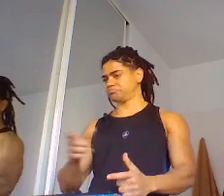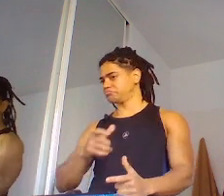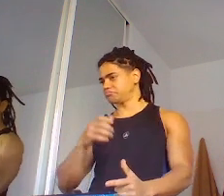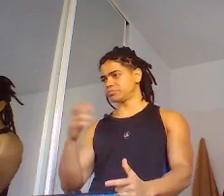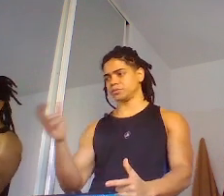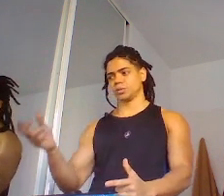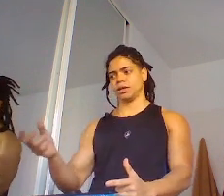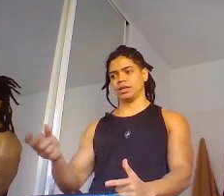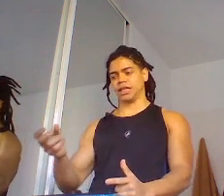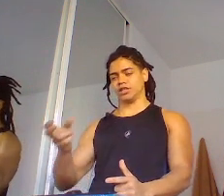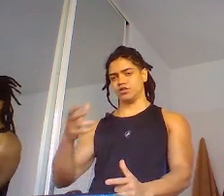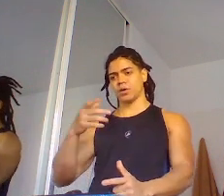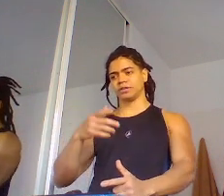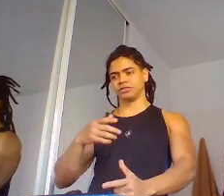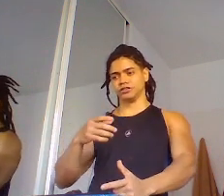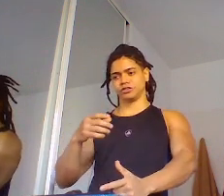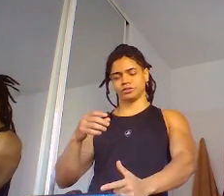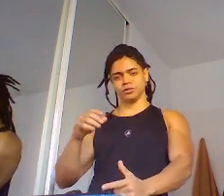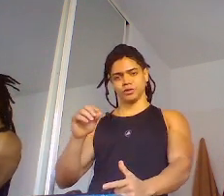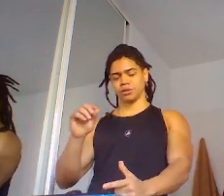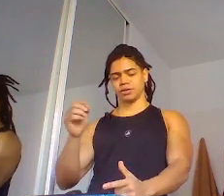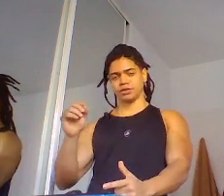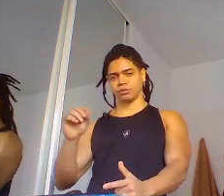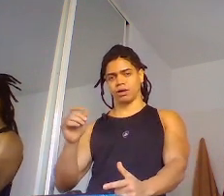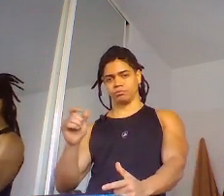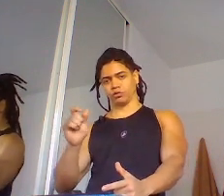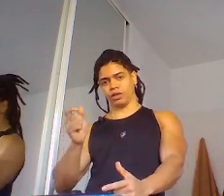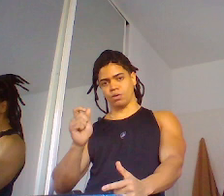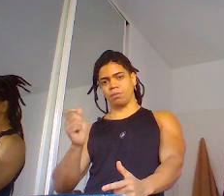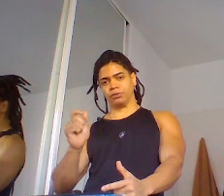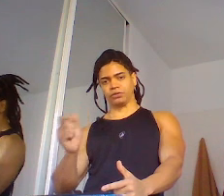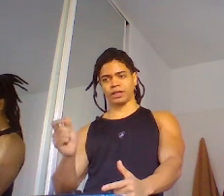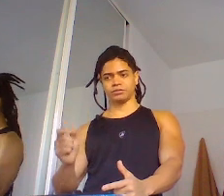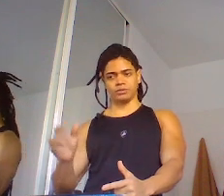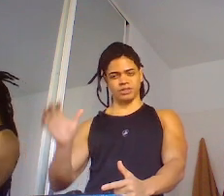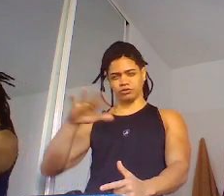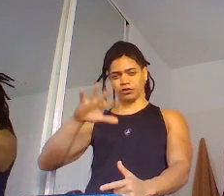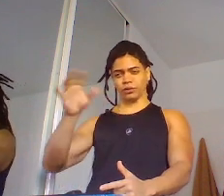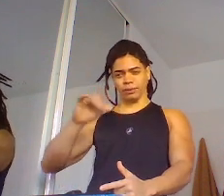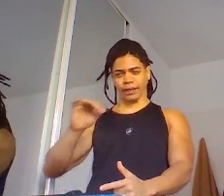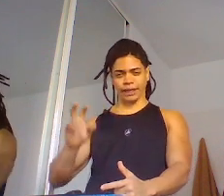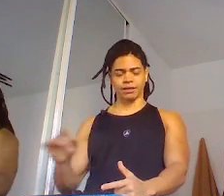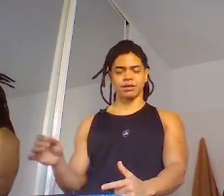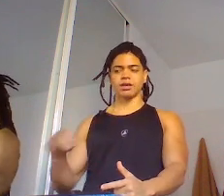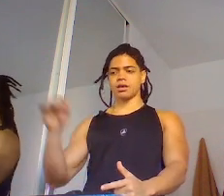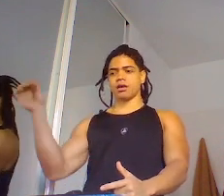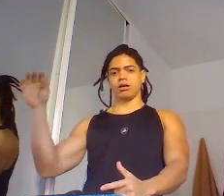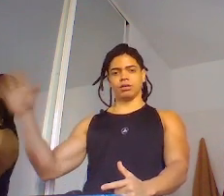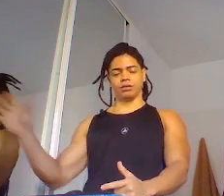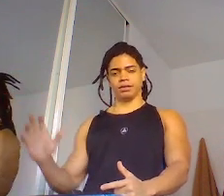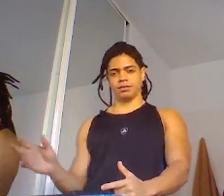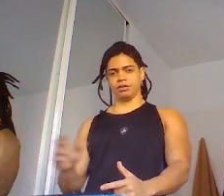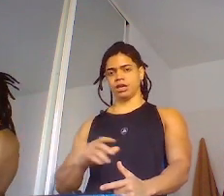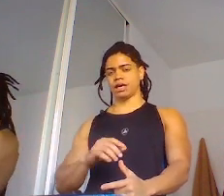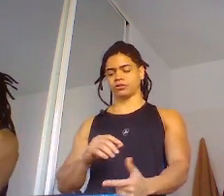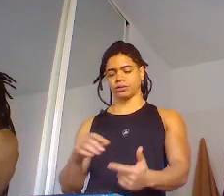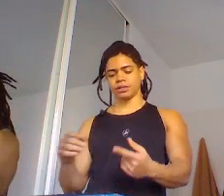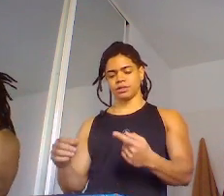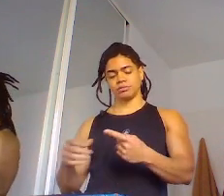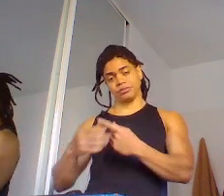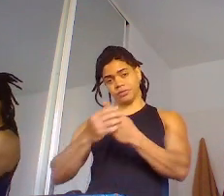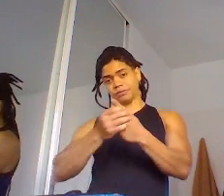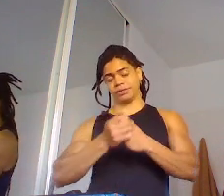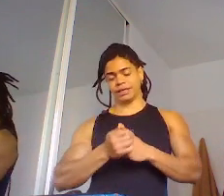taxes. In the US is something around 21%, so it's going to depend on the